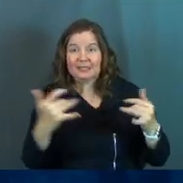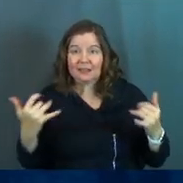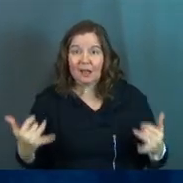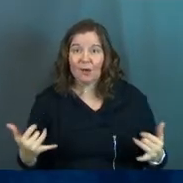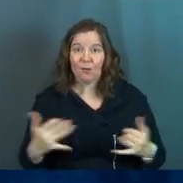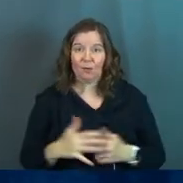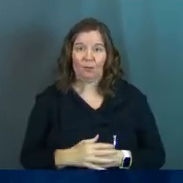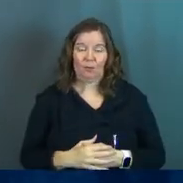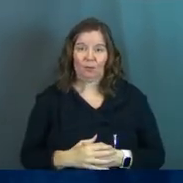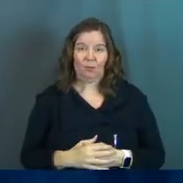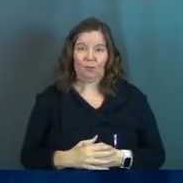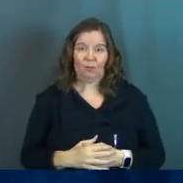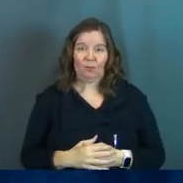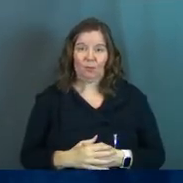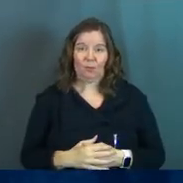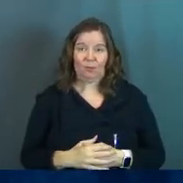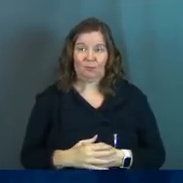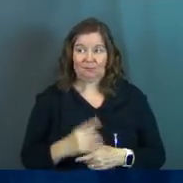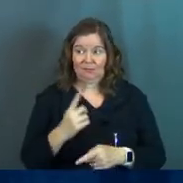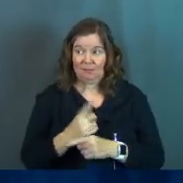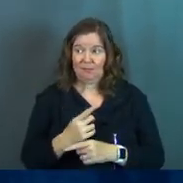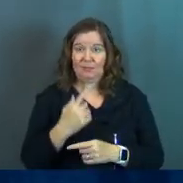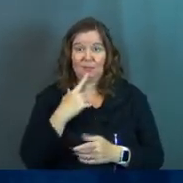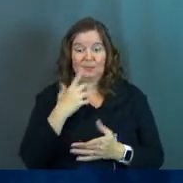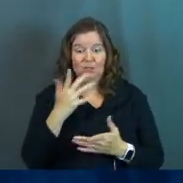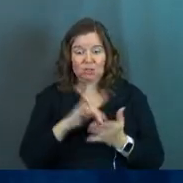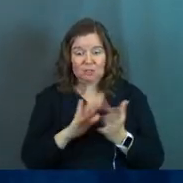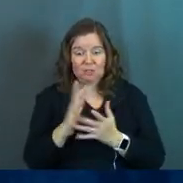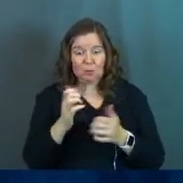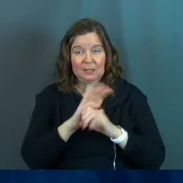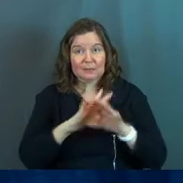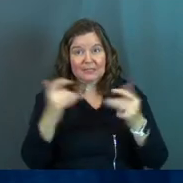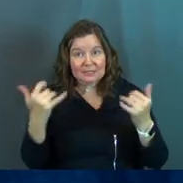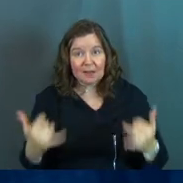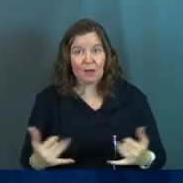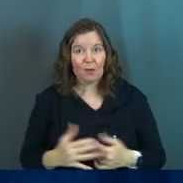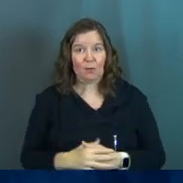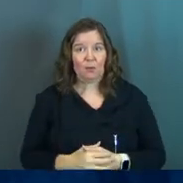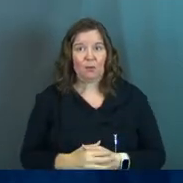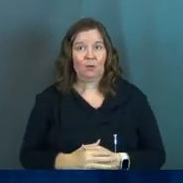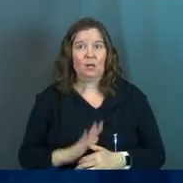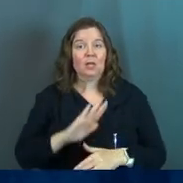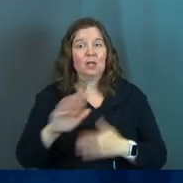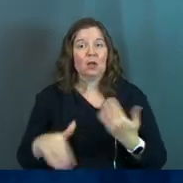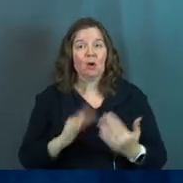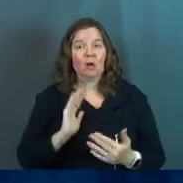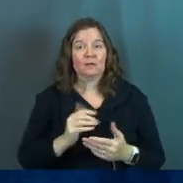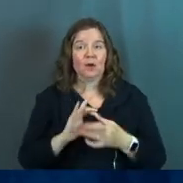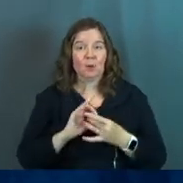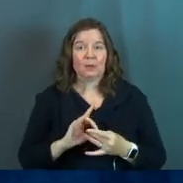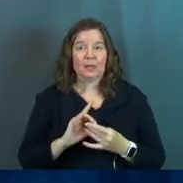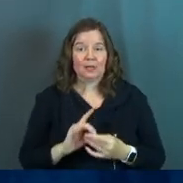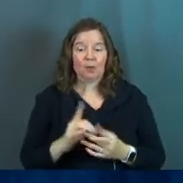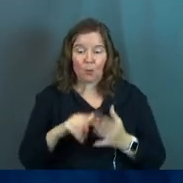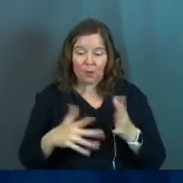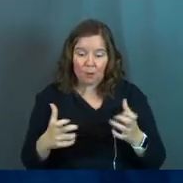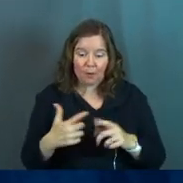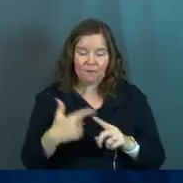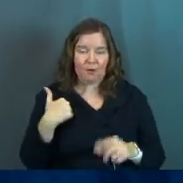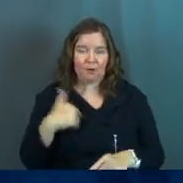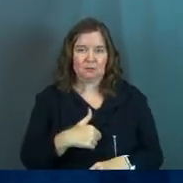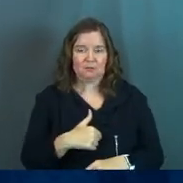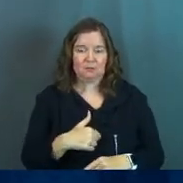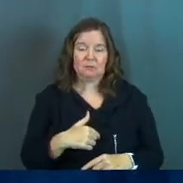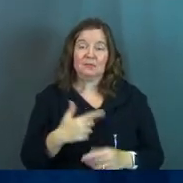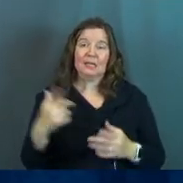now. Somebody say amen. Jesus wants peace now in all of our relationships. It's what he wants for